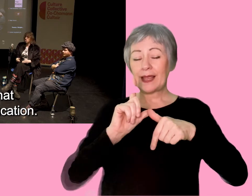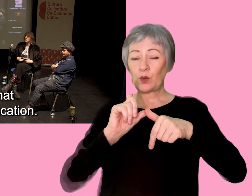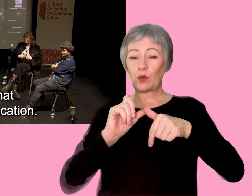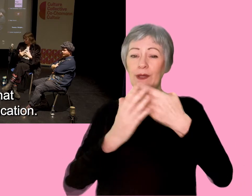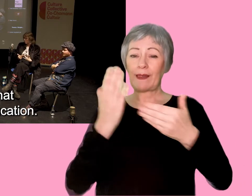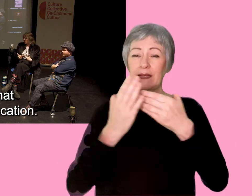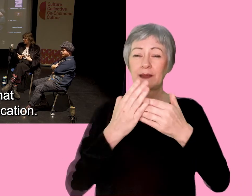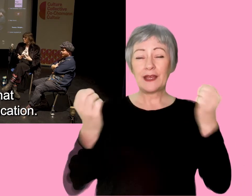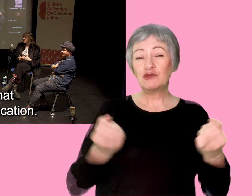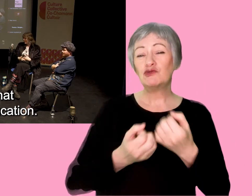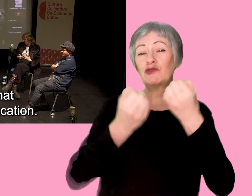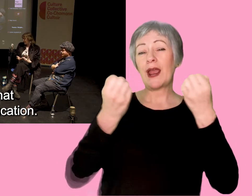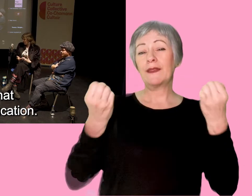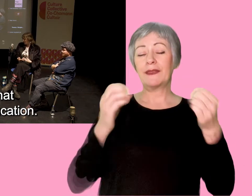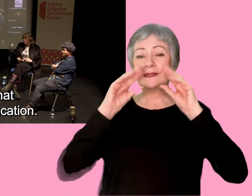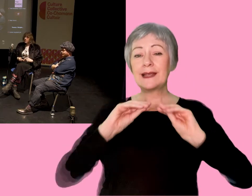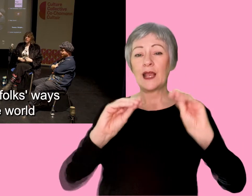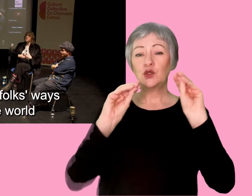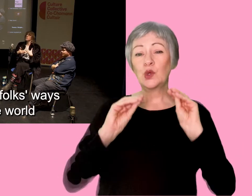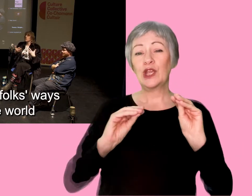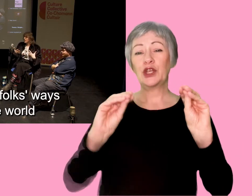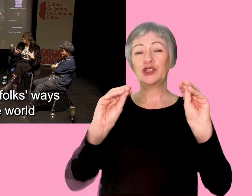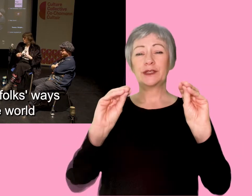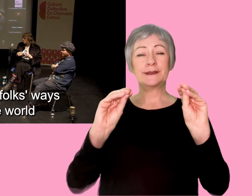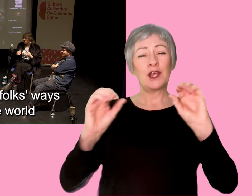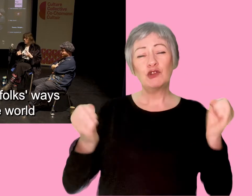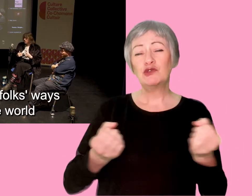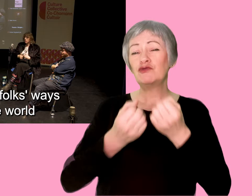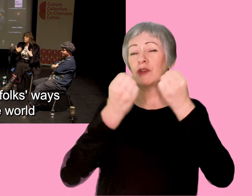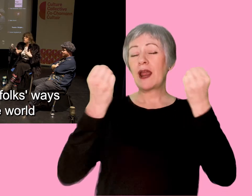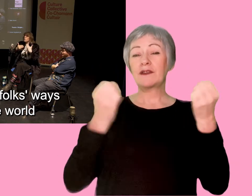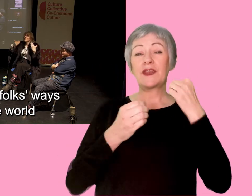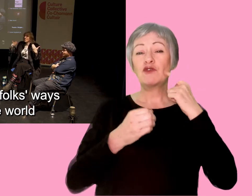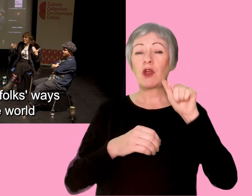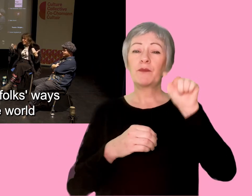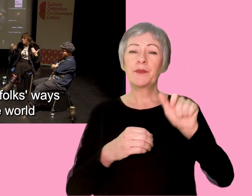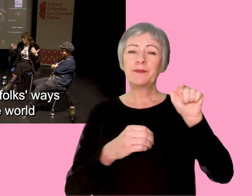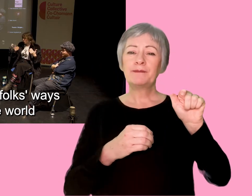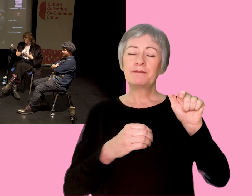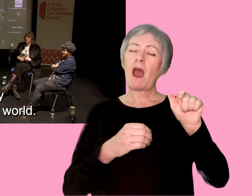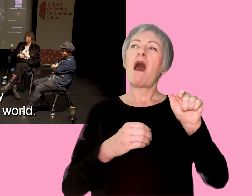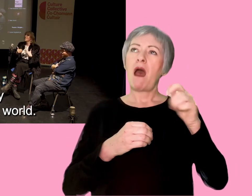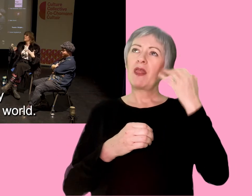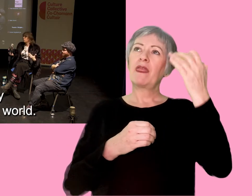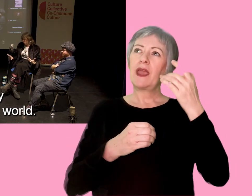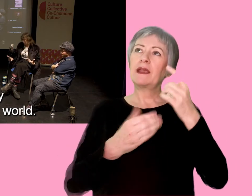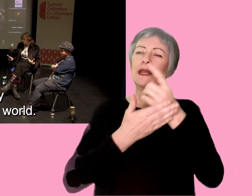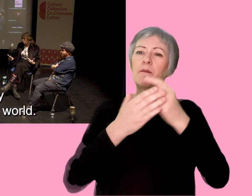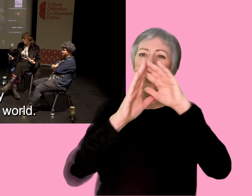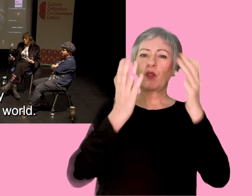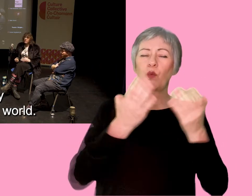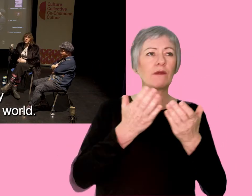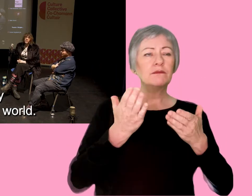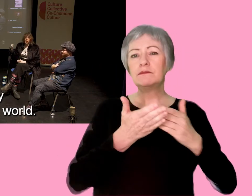that strengthens education, that strengthens young folks' ways of thinking about the world and ability to move through